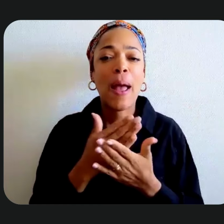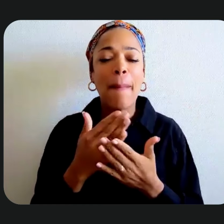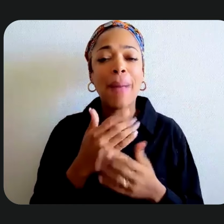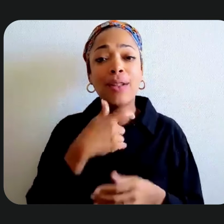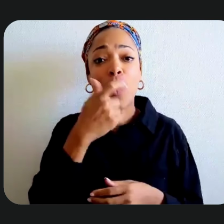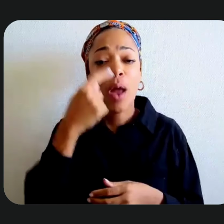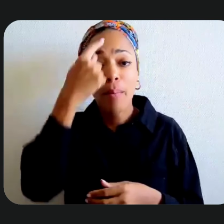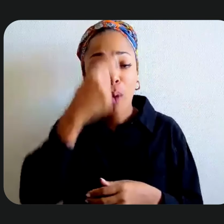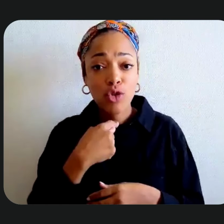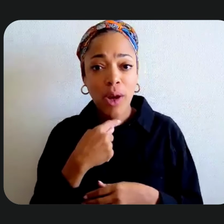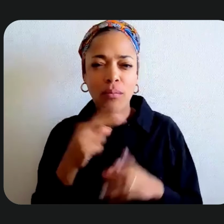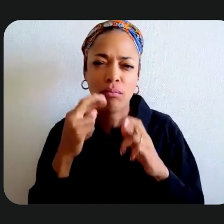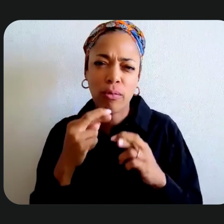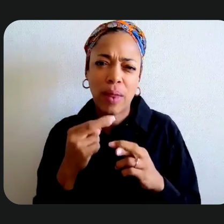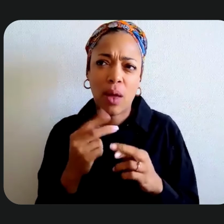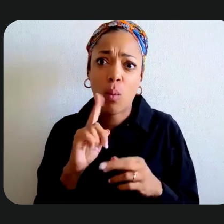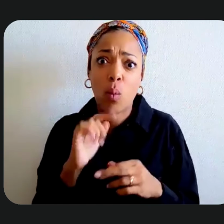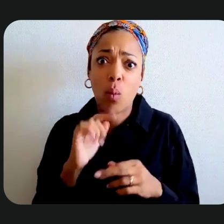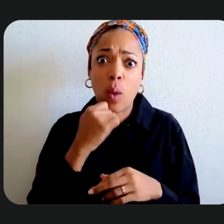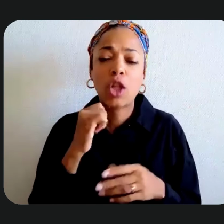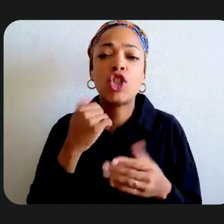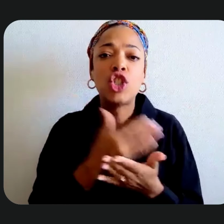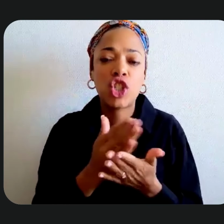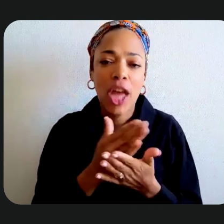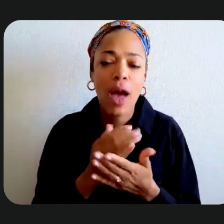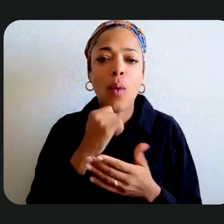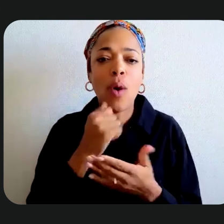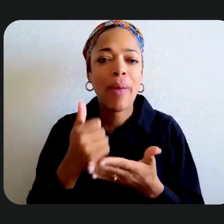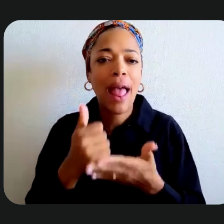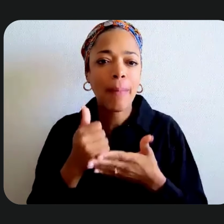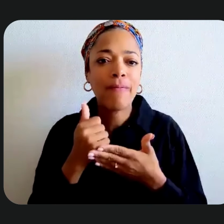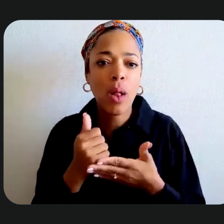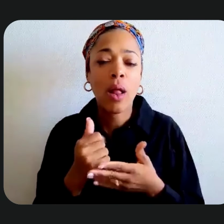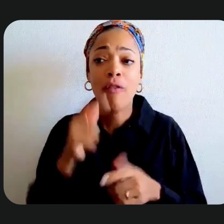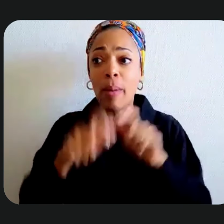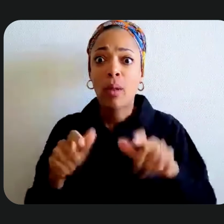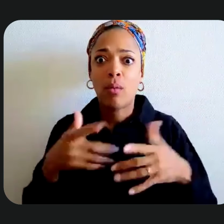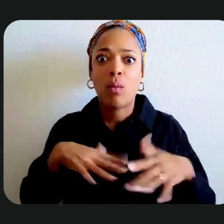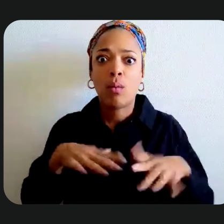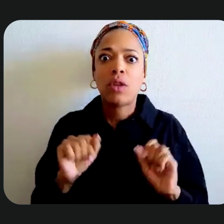a Doughnut portrait, and I hope that what I share today might be helpful to anyone who wants to begin this